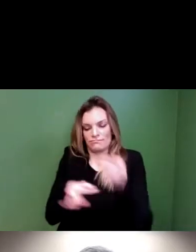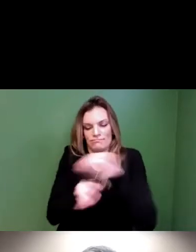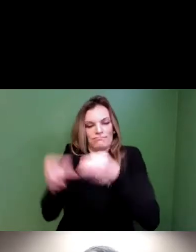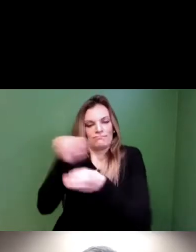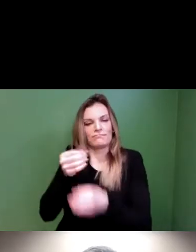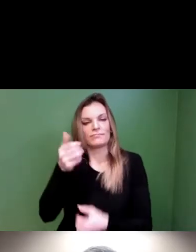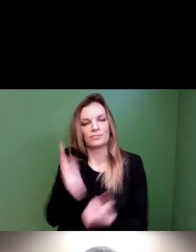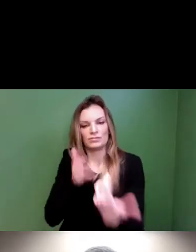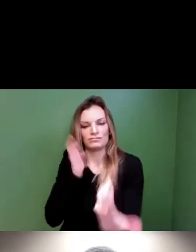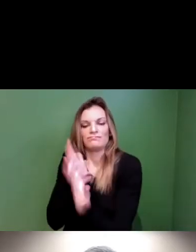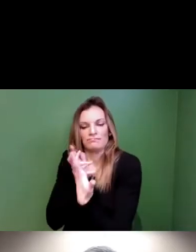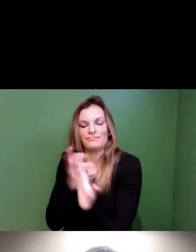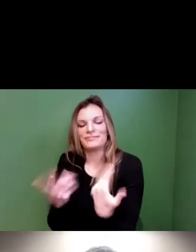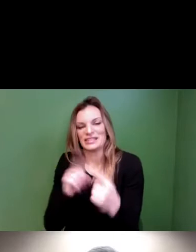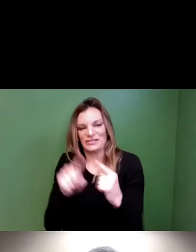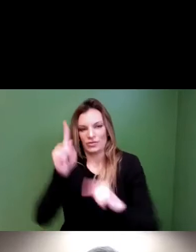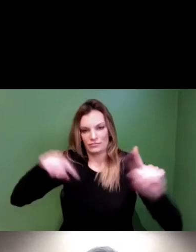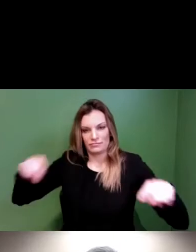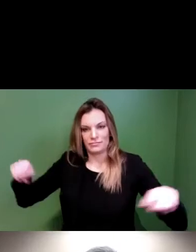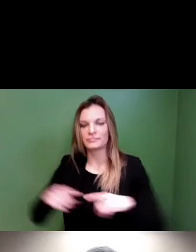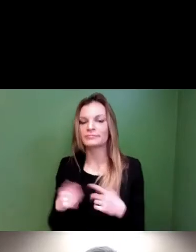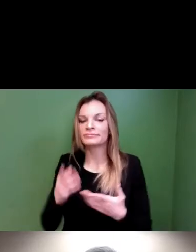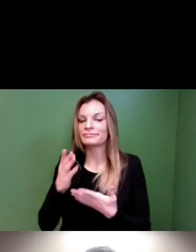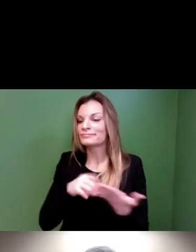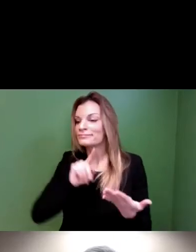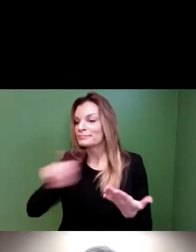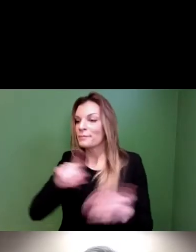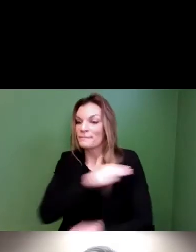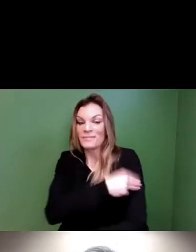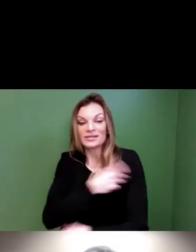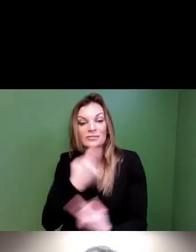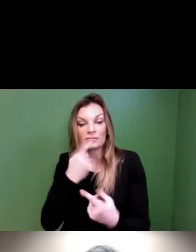with their back muscles, middle and upper back muscles, as well as lower.